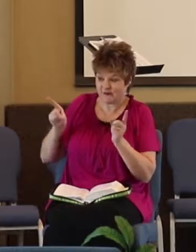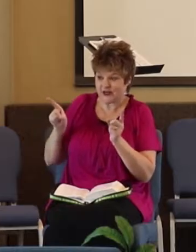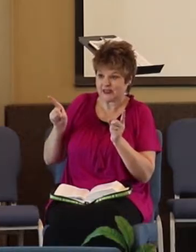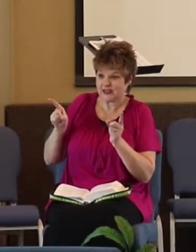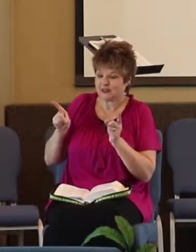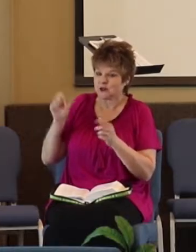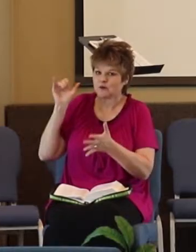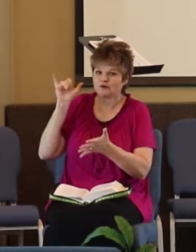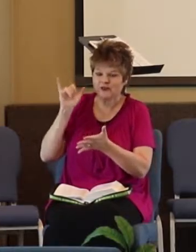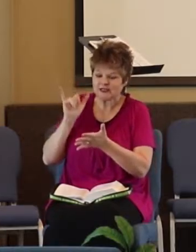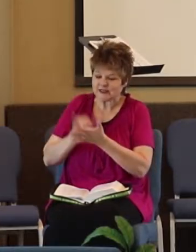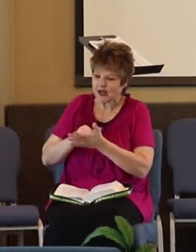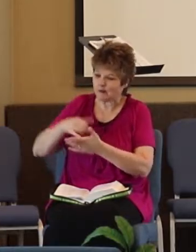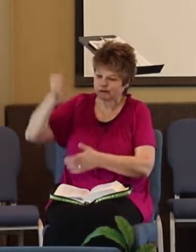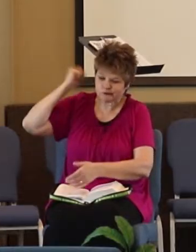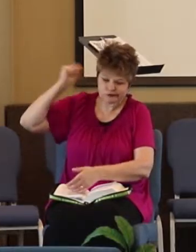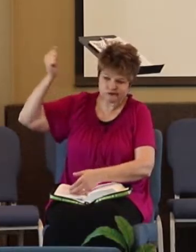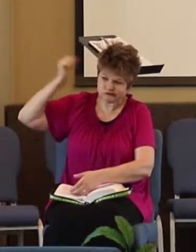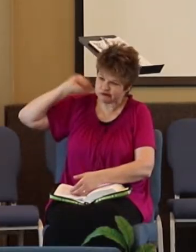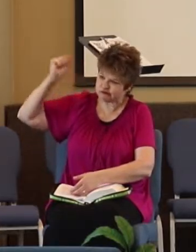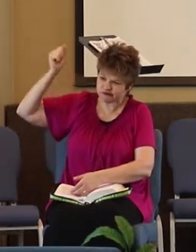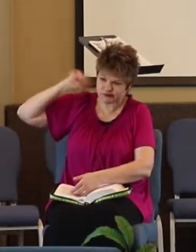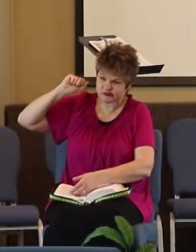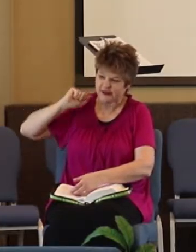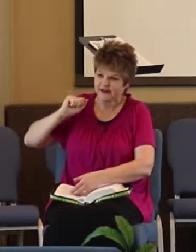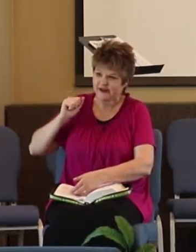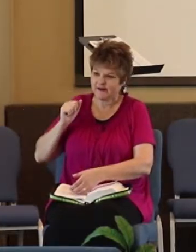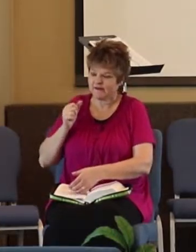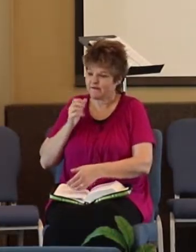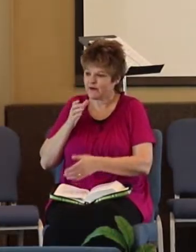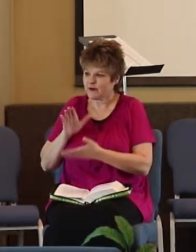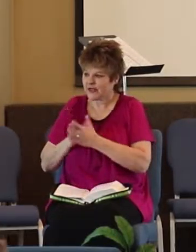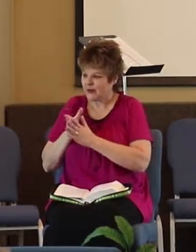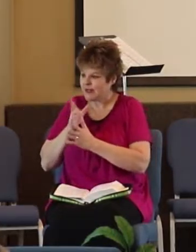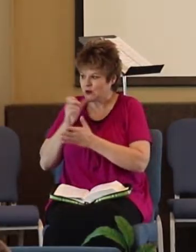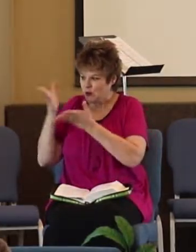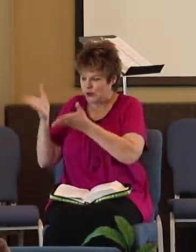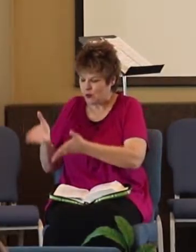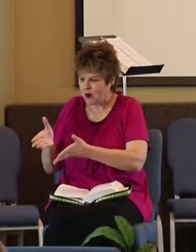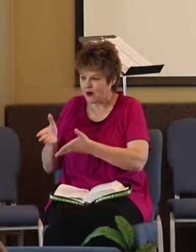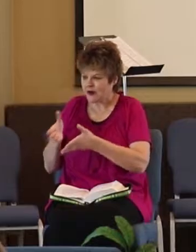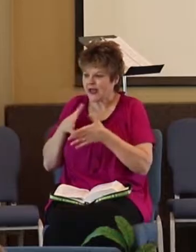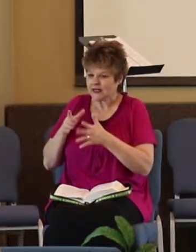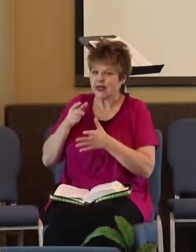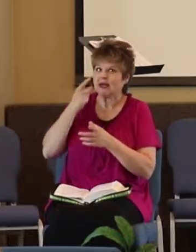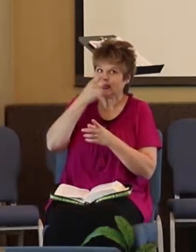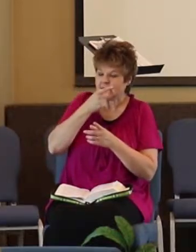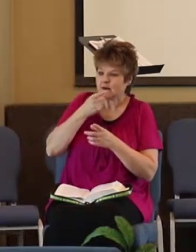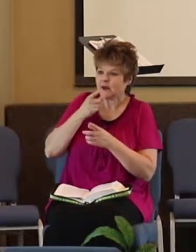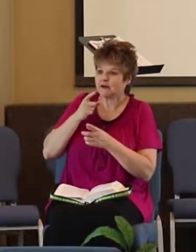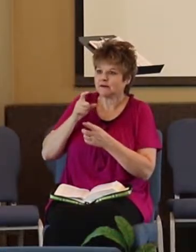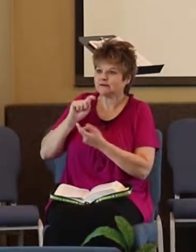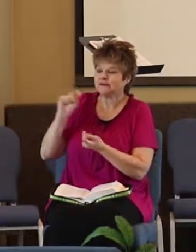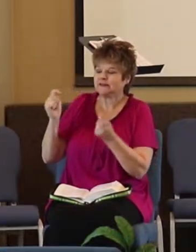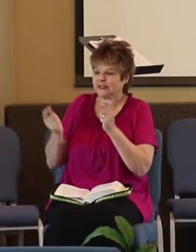stop beating yourself up for being who you are and let me transform you into who I want you to be.